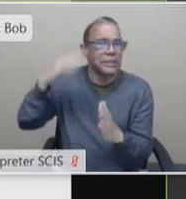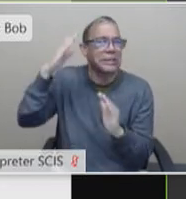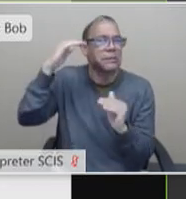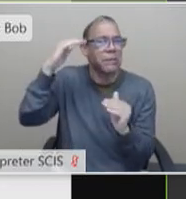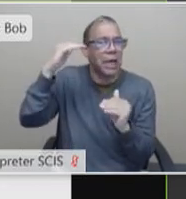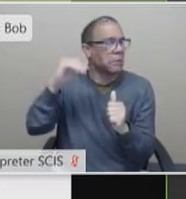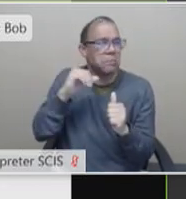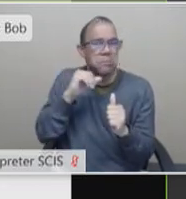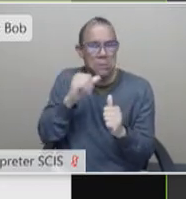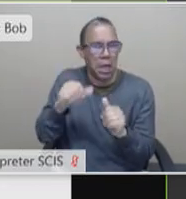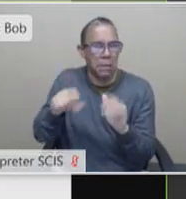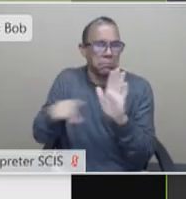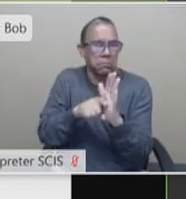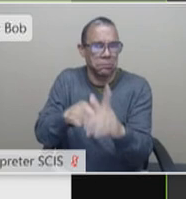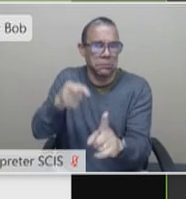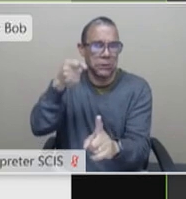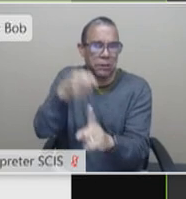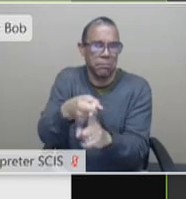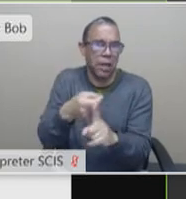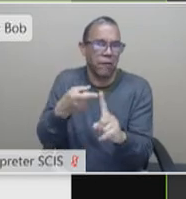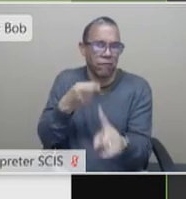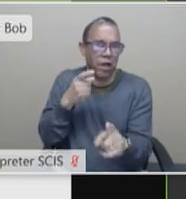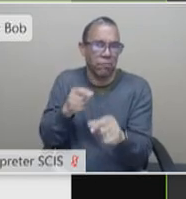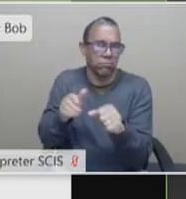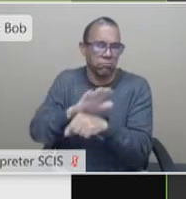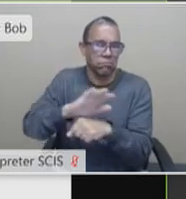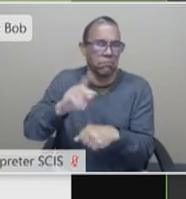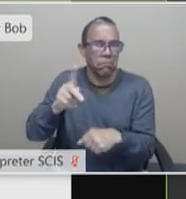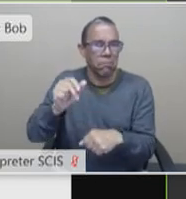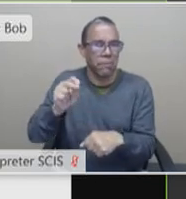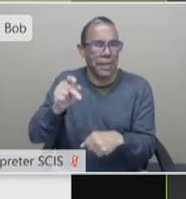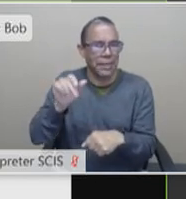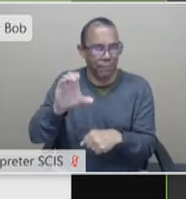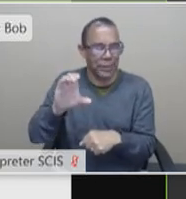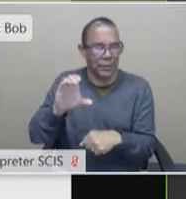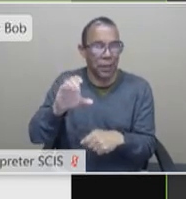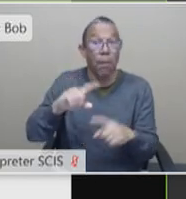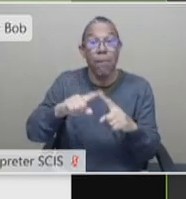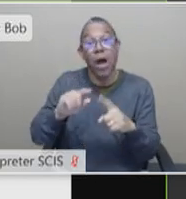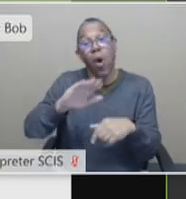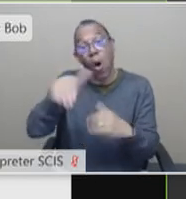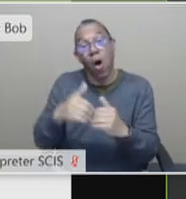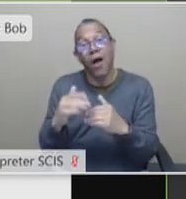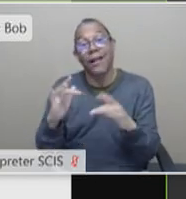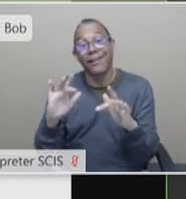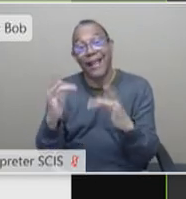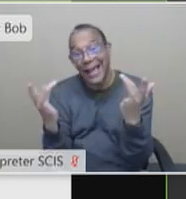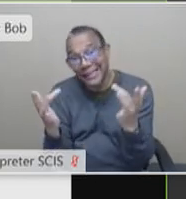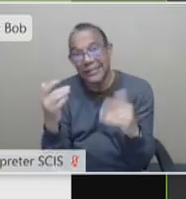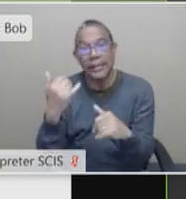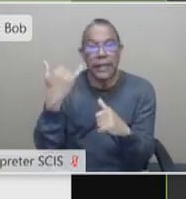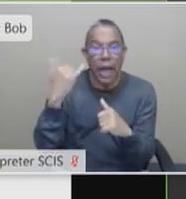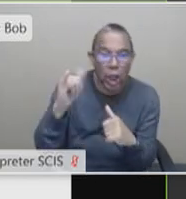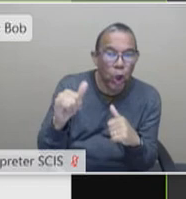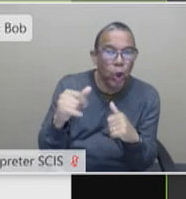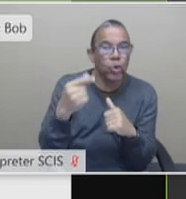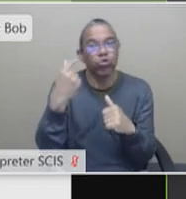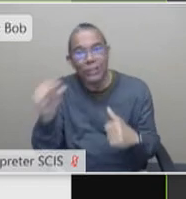impacted by this pandemic. But everything else in the lighter colors, the kind of the light yellow, the green, and the